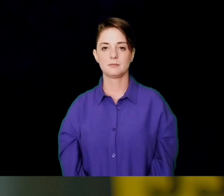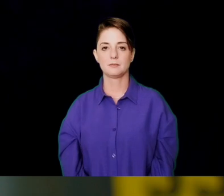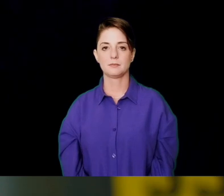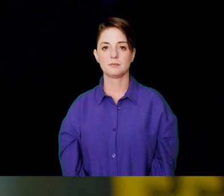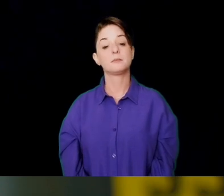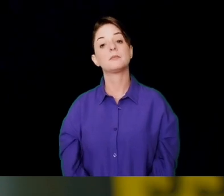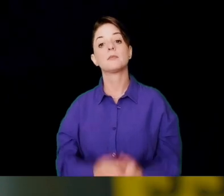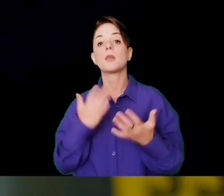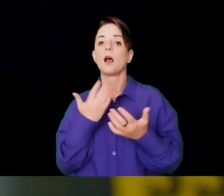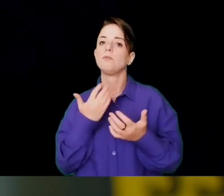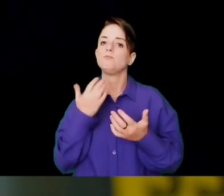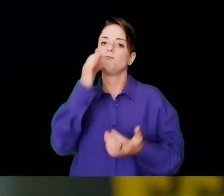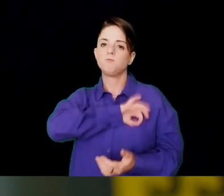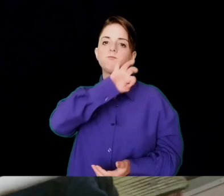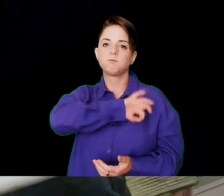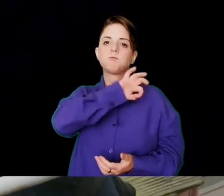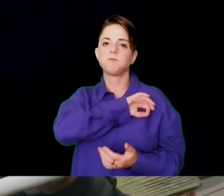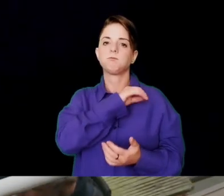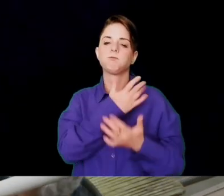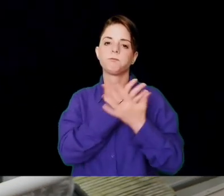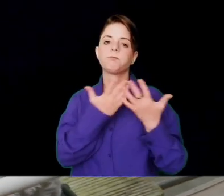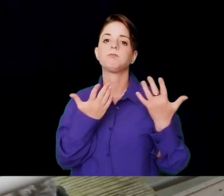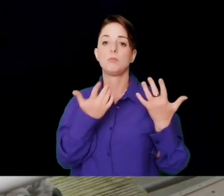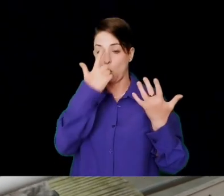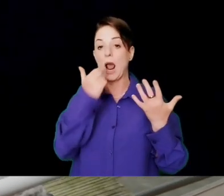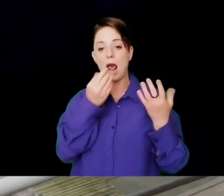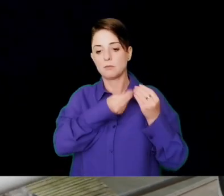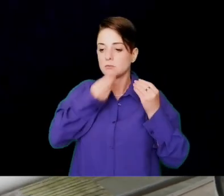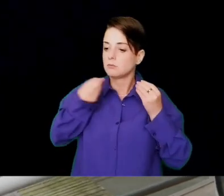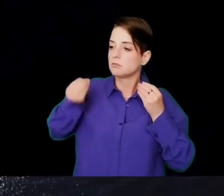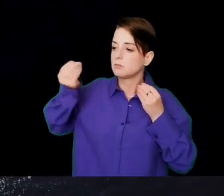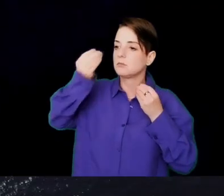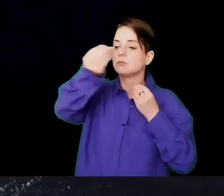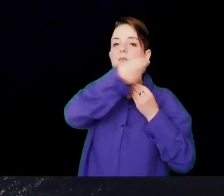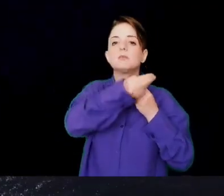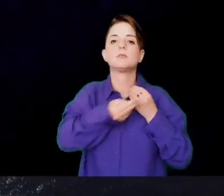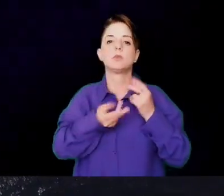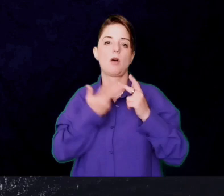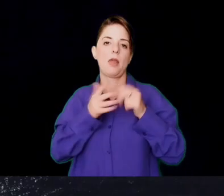Plymouth. There is certainly some good things that we've done here that are transportable.